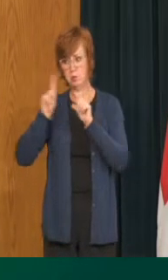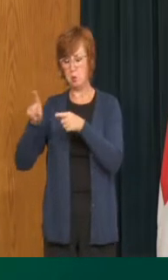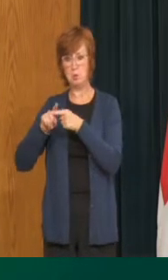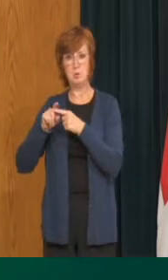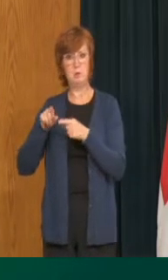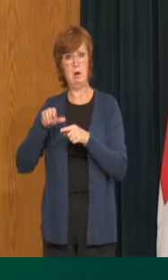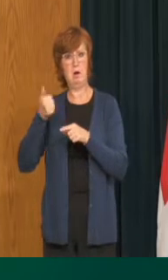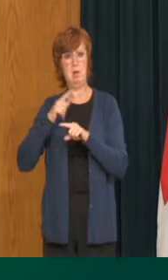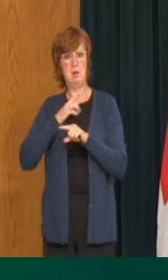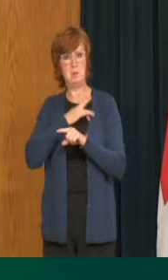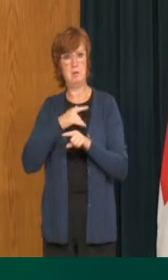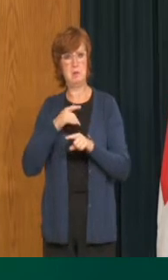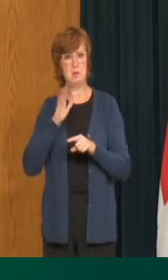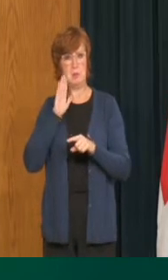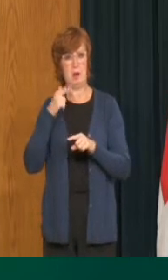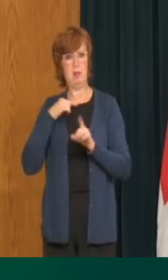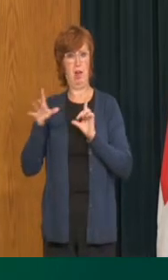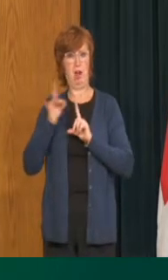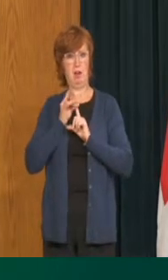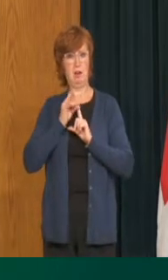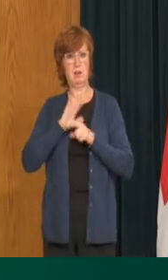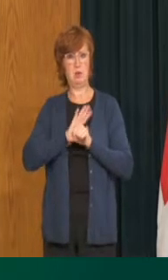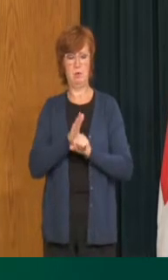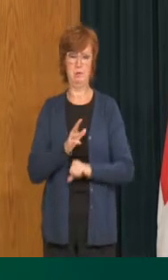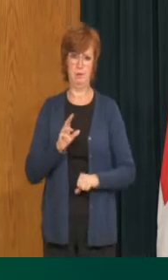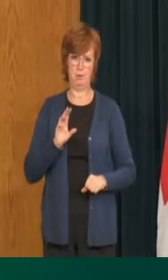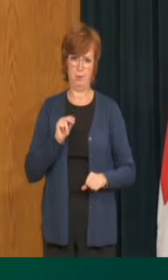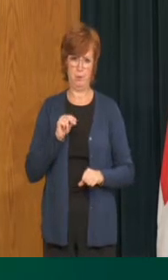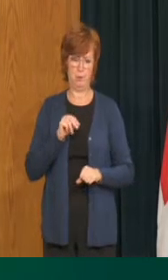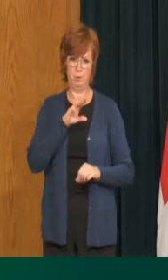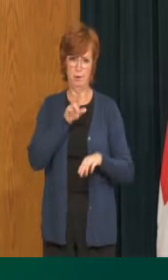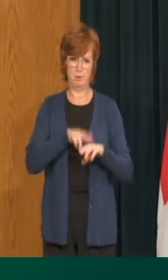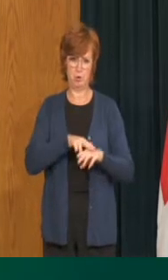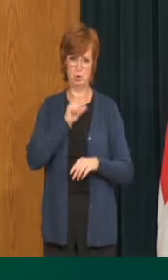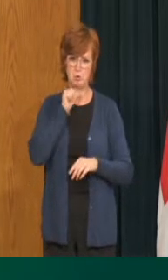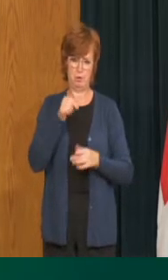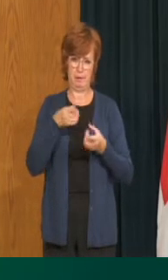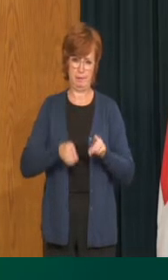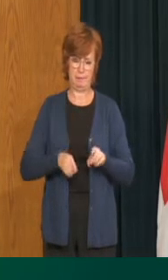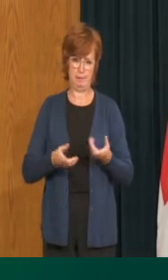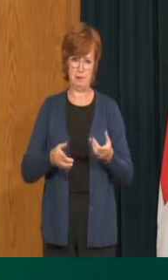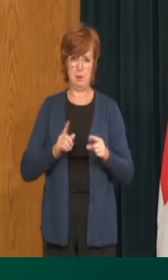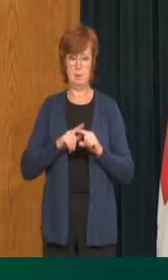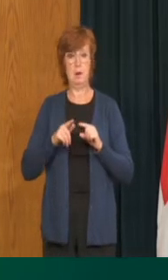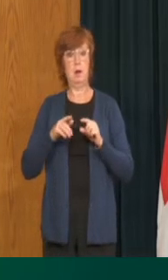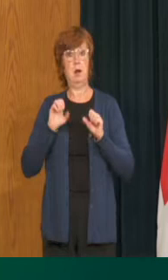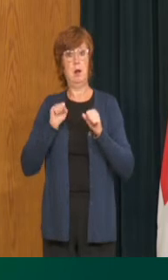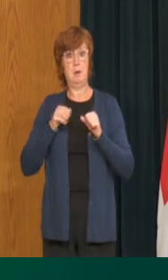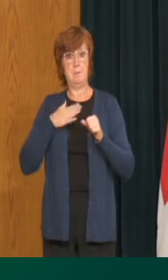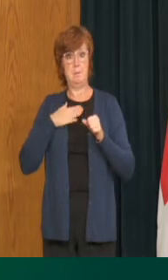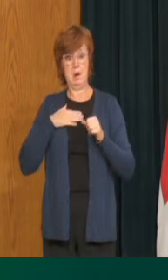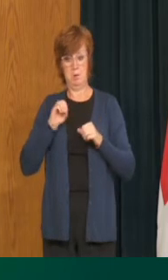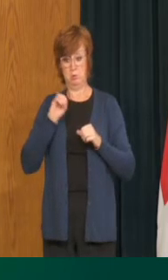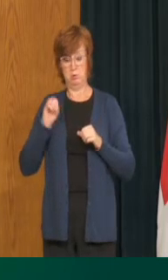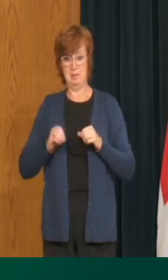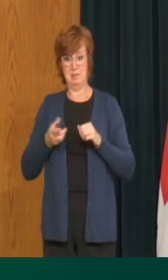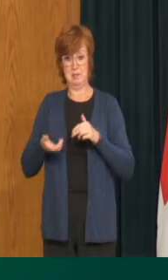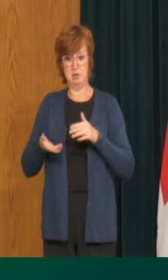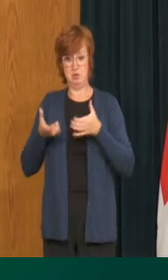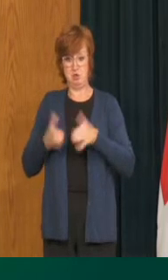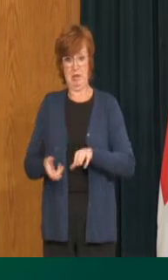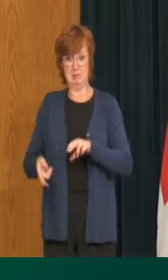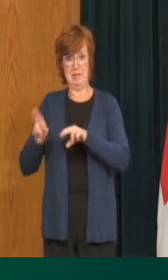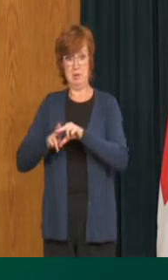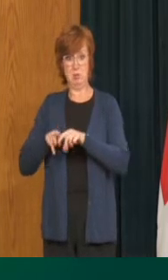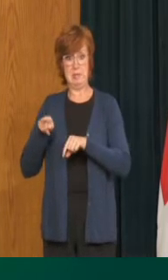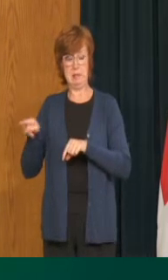not. Will it increase your chances of getting COVID given the current environment that we're in? It may, and so we just asking